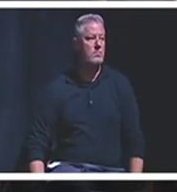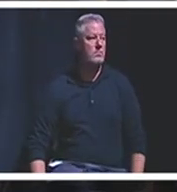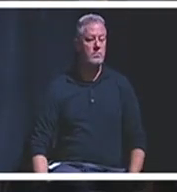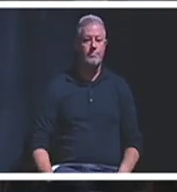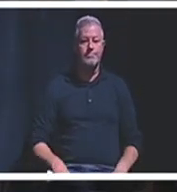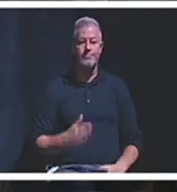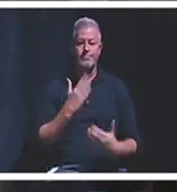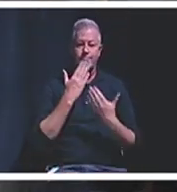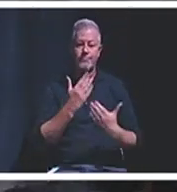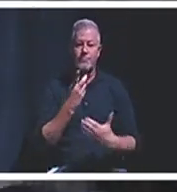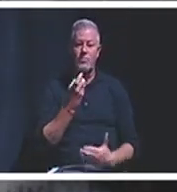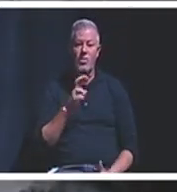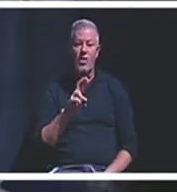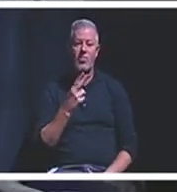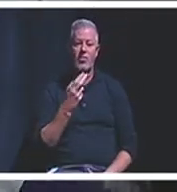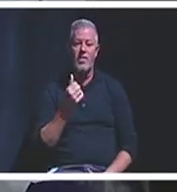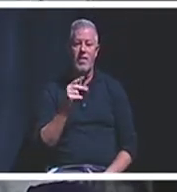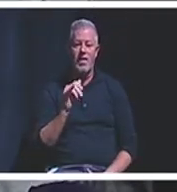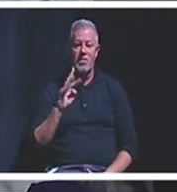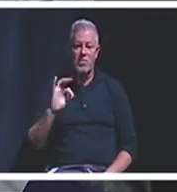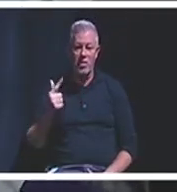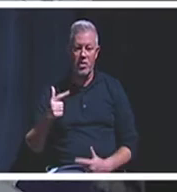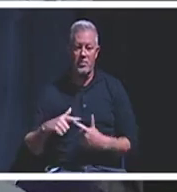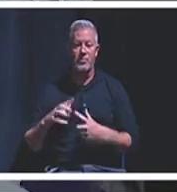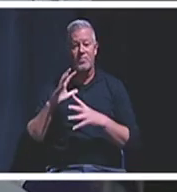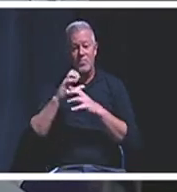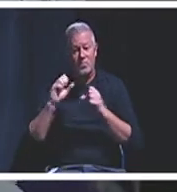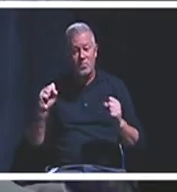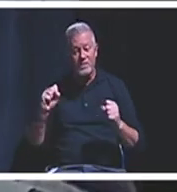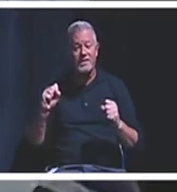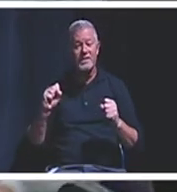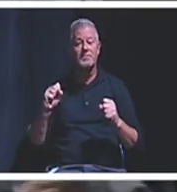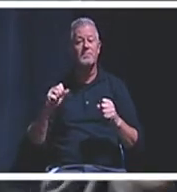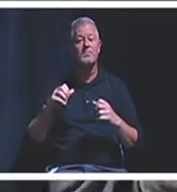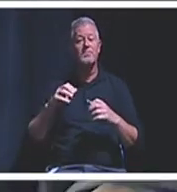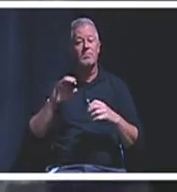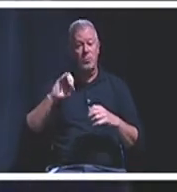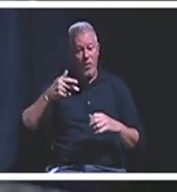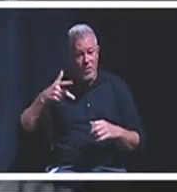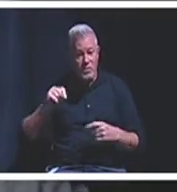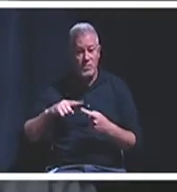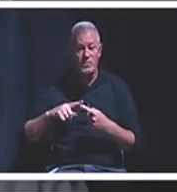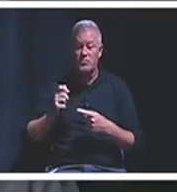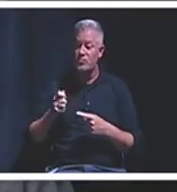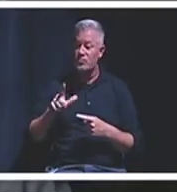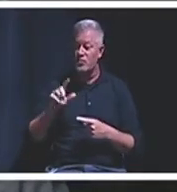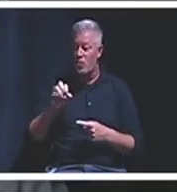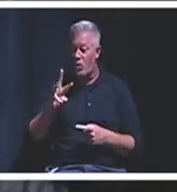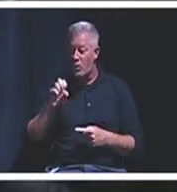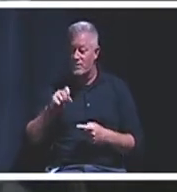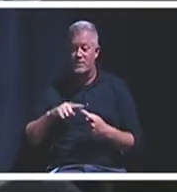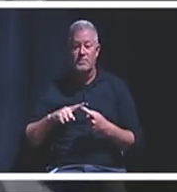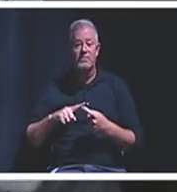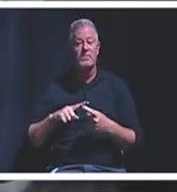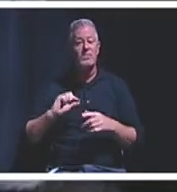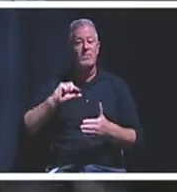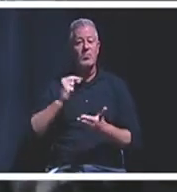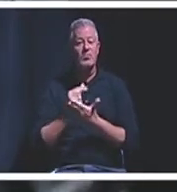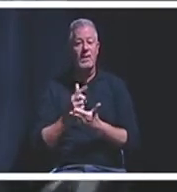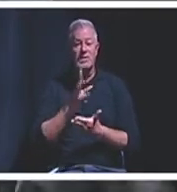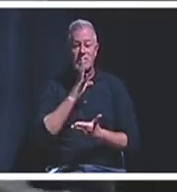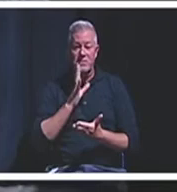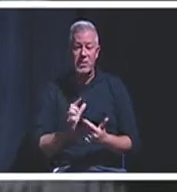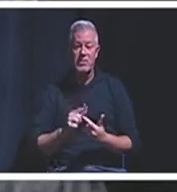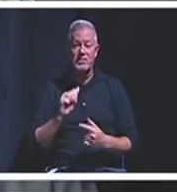Thank you, Dr. Hanbury. President Hanbury, Provost Rogers, Judge Lewis, our graduate speakers,